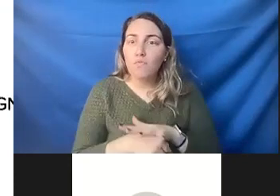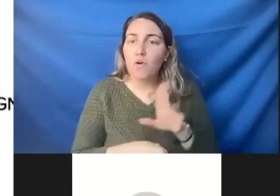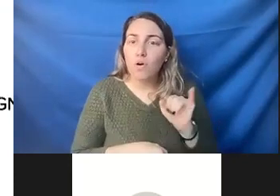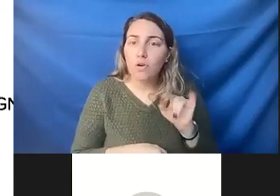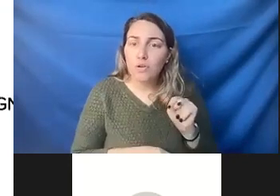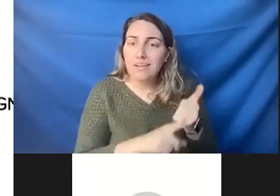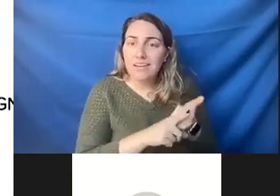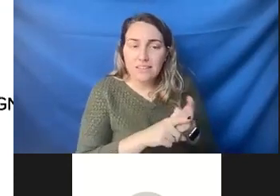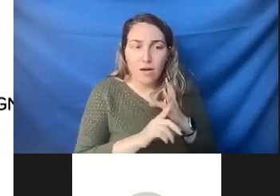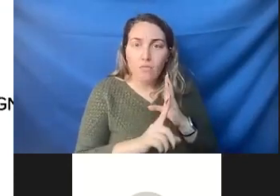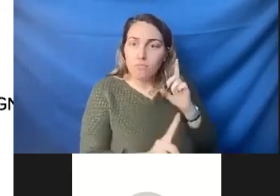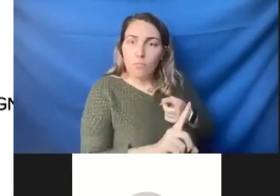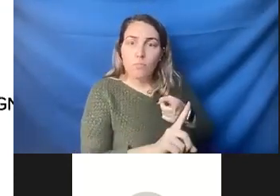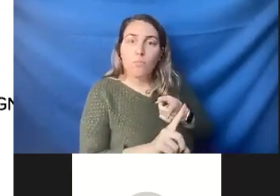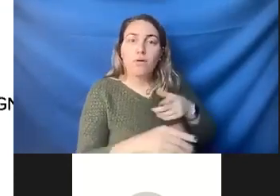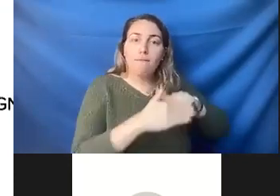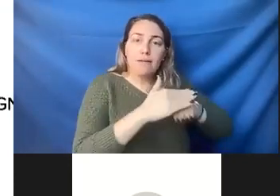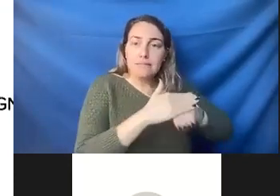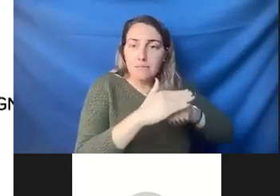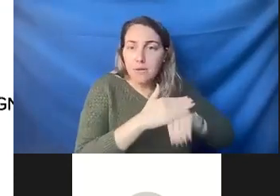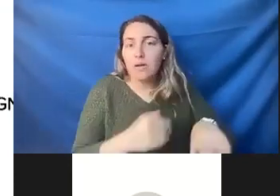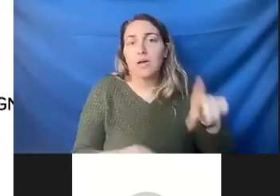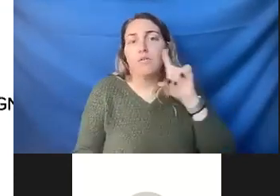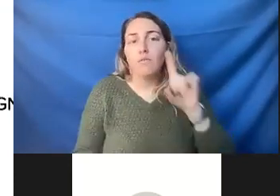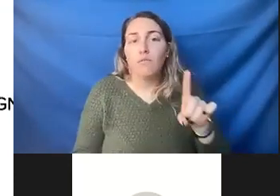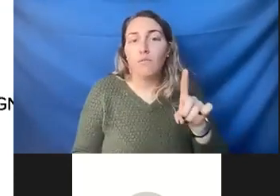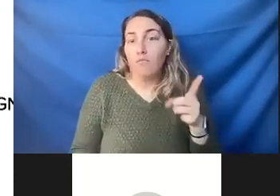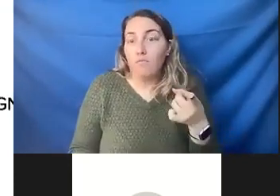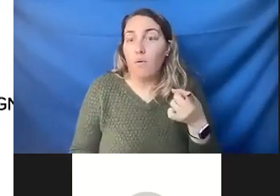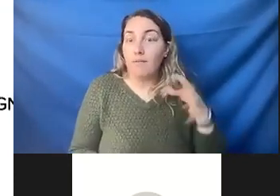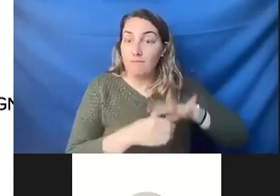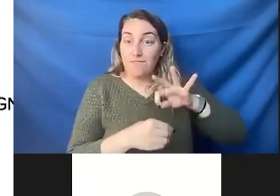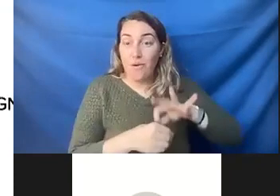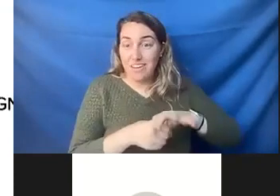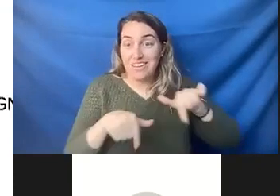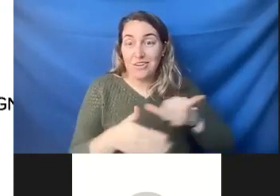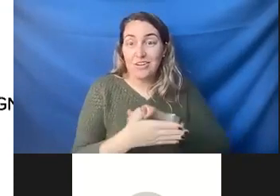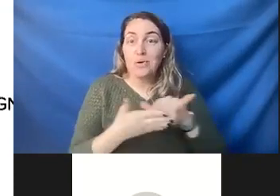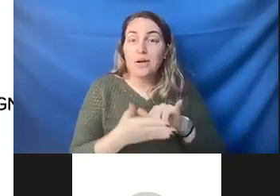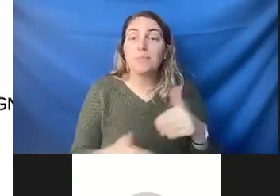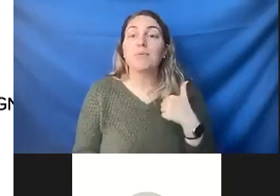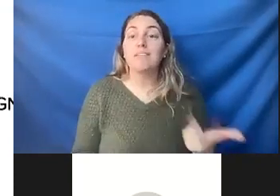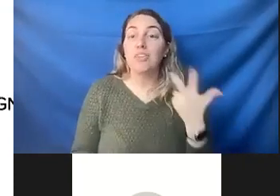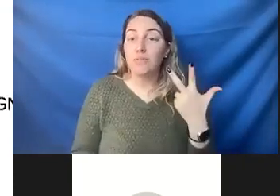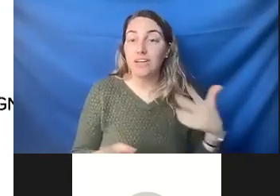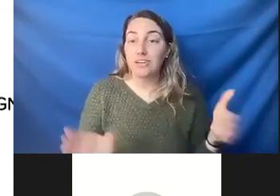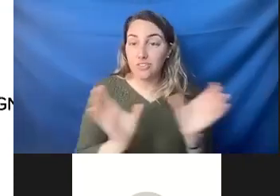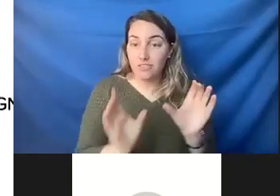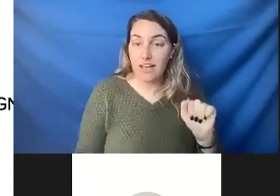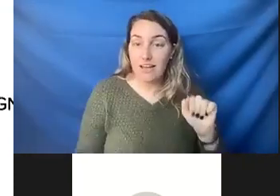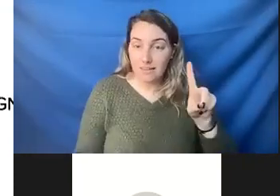of the election process for voters and poll workers with disabilities. We have 3 certified ADA coordinators on